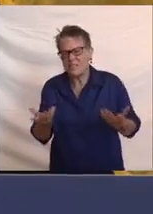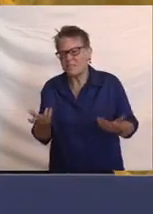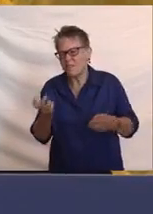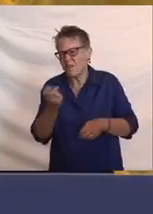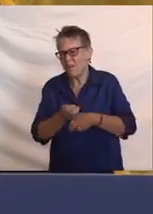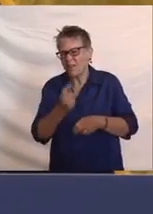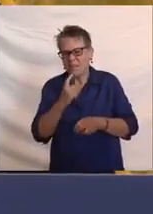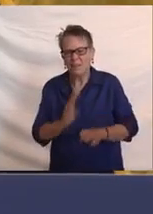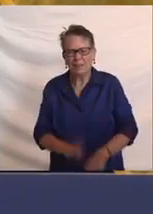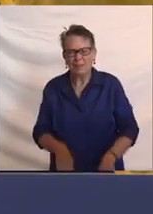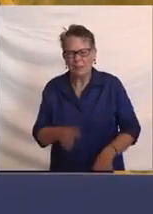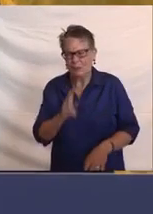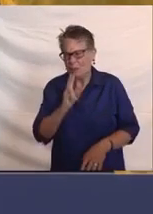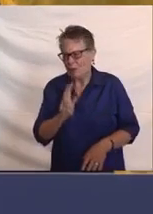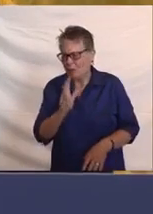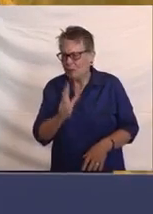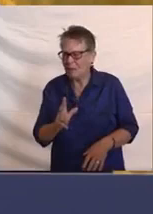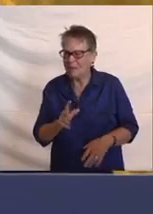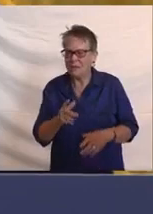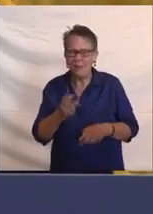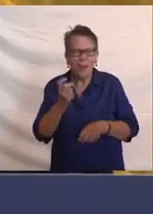on the parents to do the right thing, but